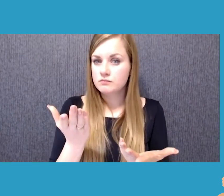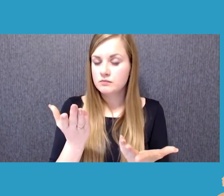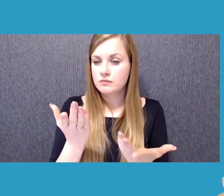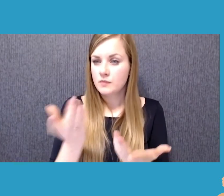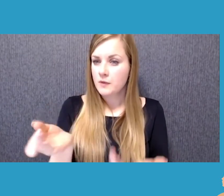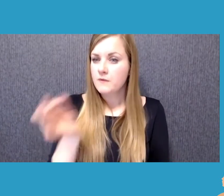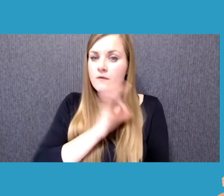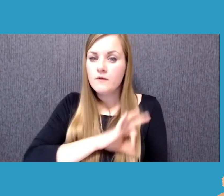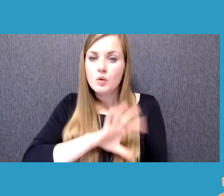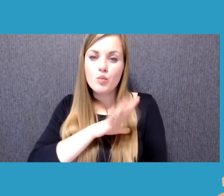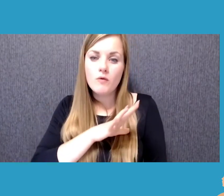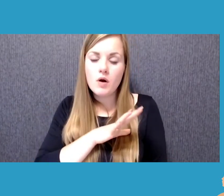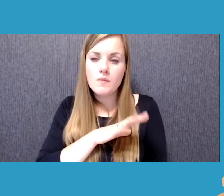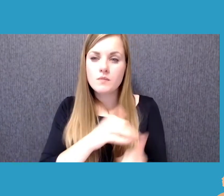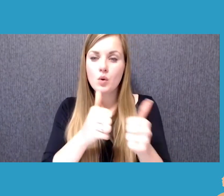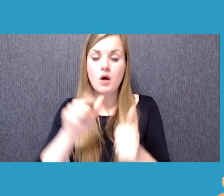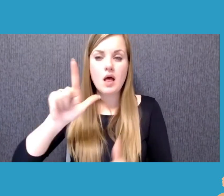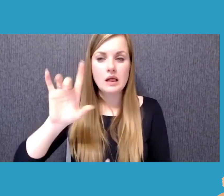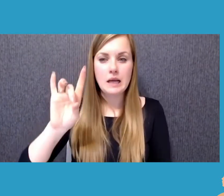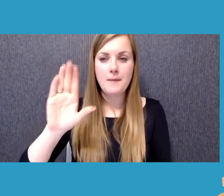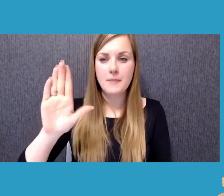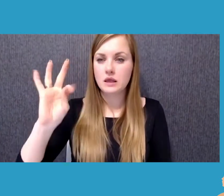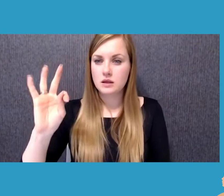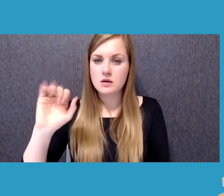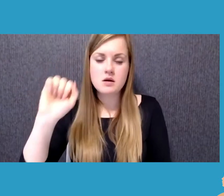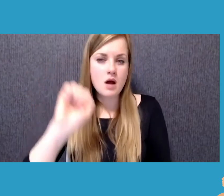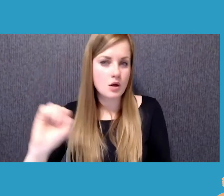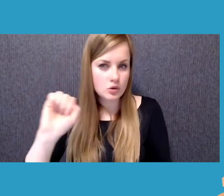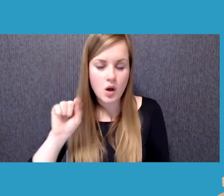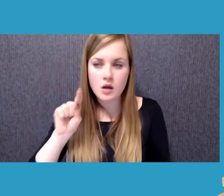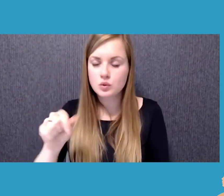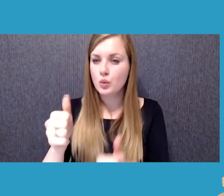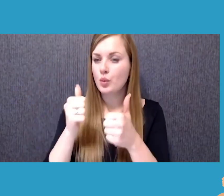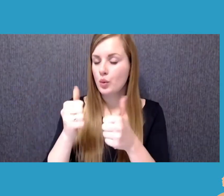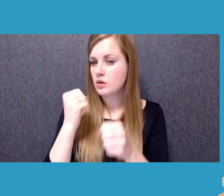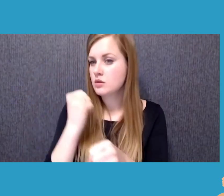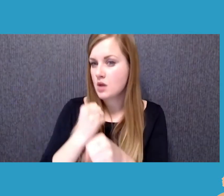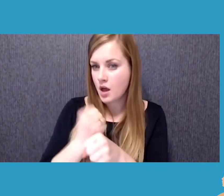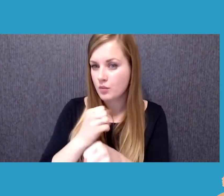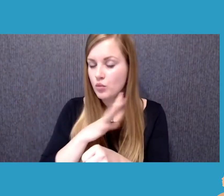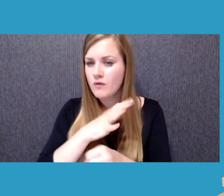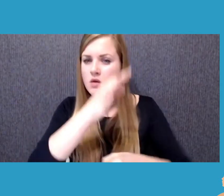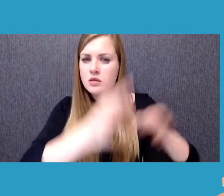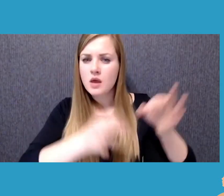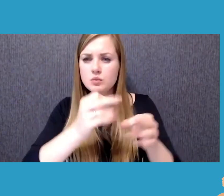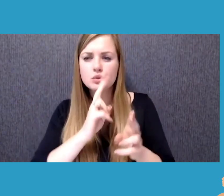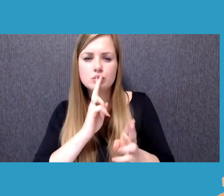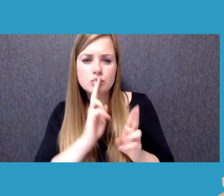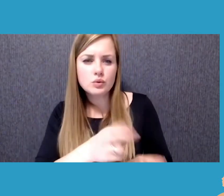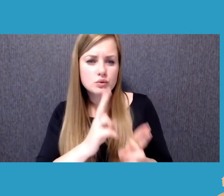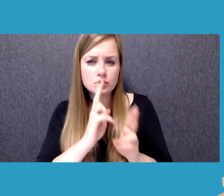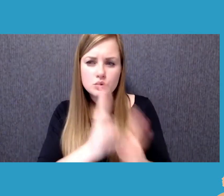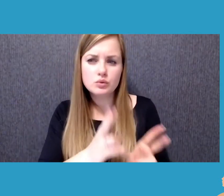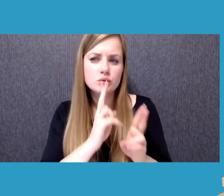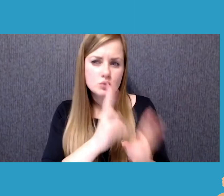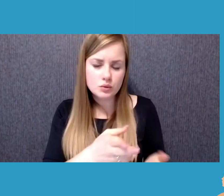calls. The difference between an encounter in street and chat online is not as big as we may have perceived it years ago. And